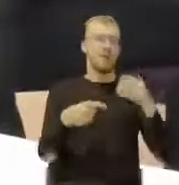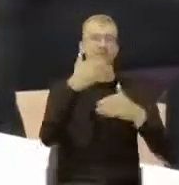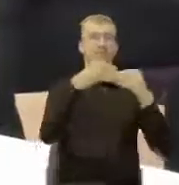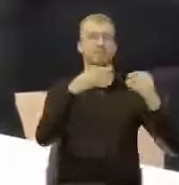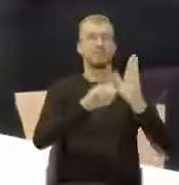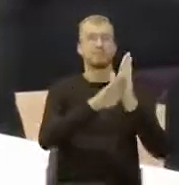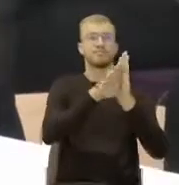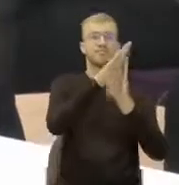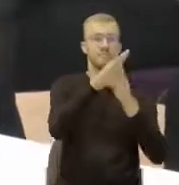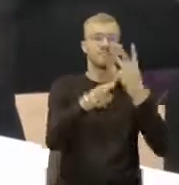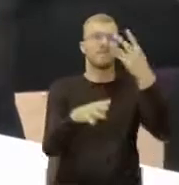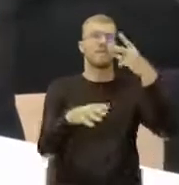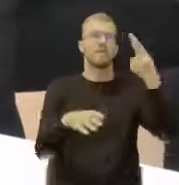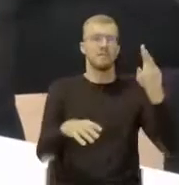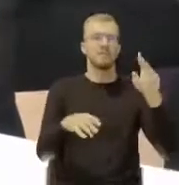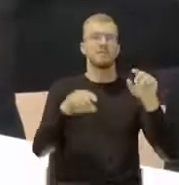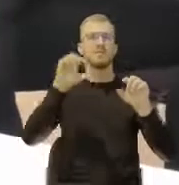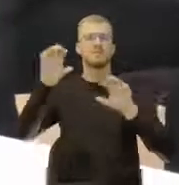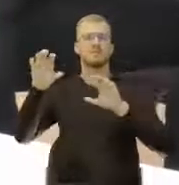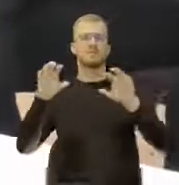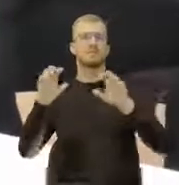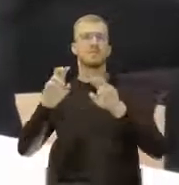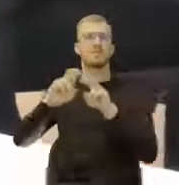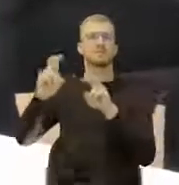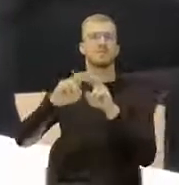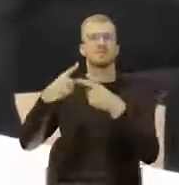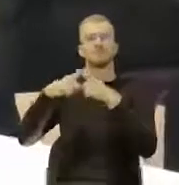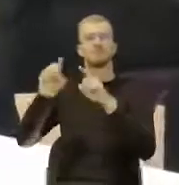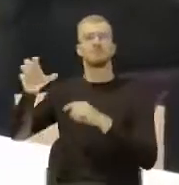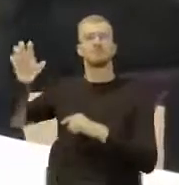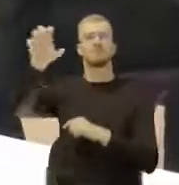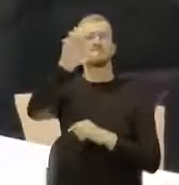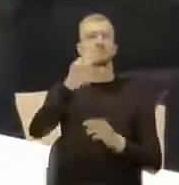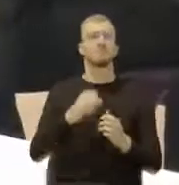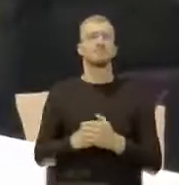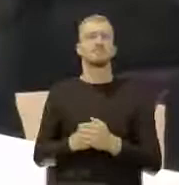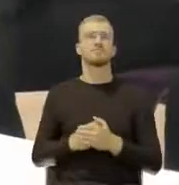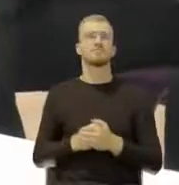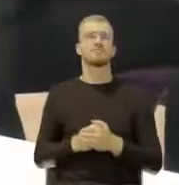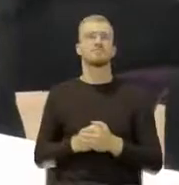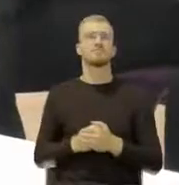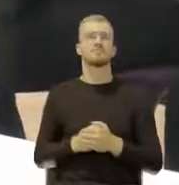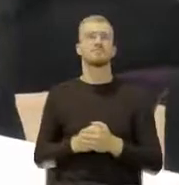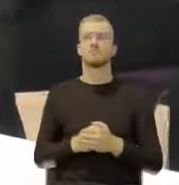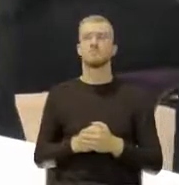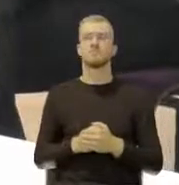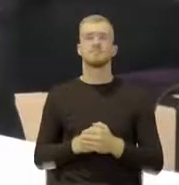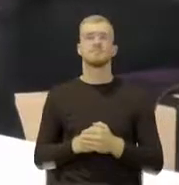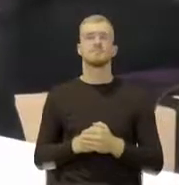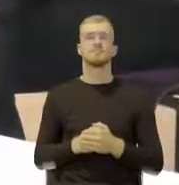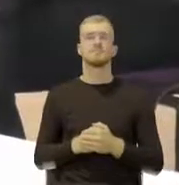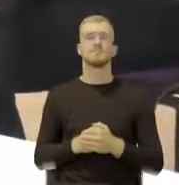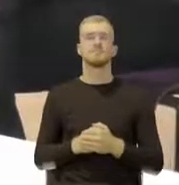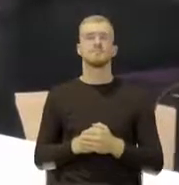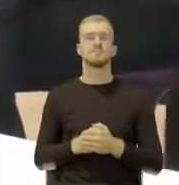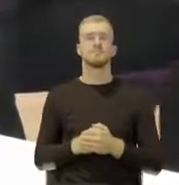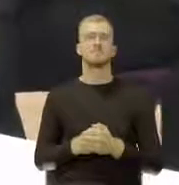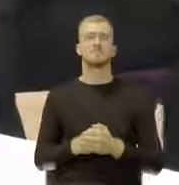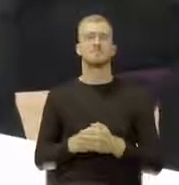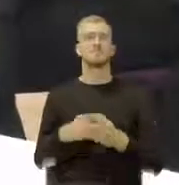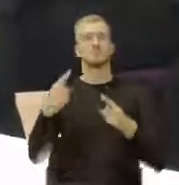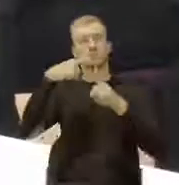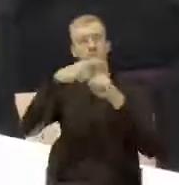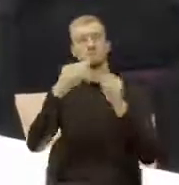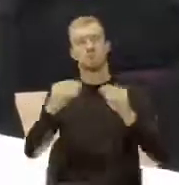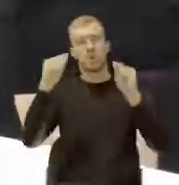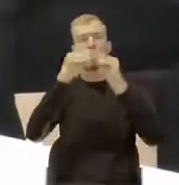road construction. And speaking about jobs, generally speaking, public transport is amongst the